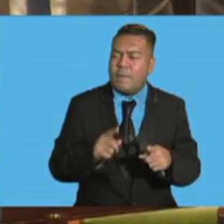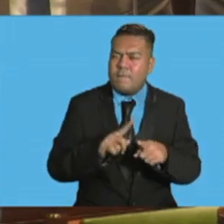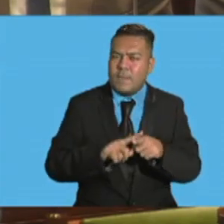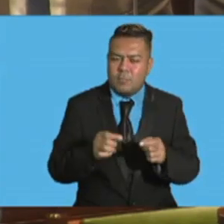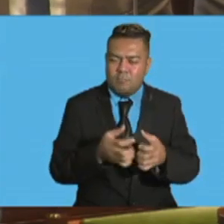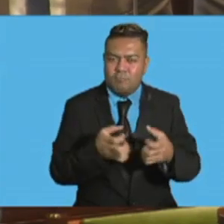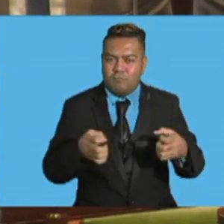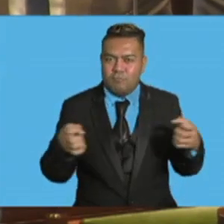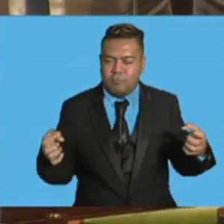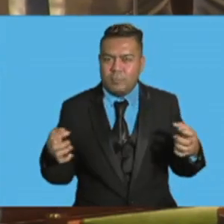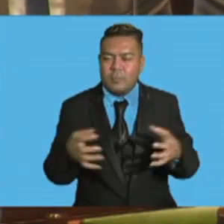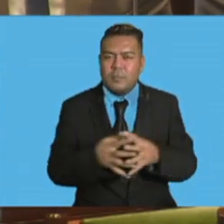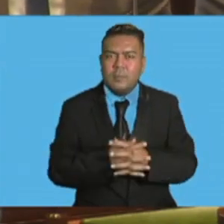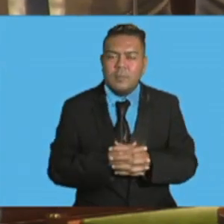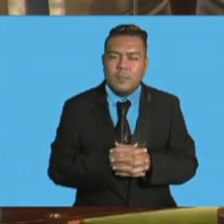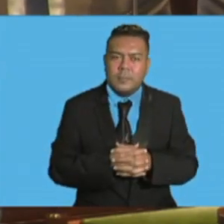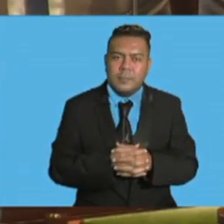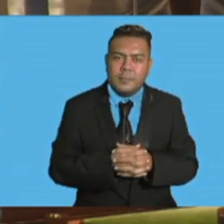fast-expanding MICE market.